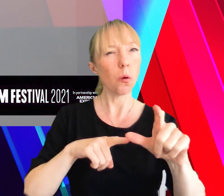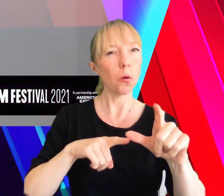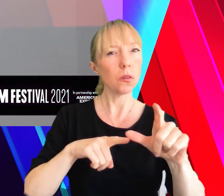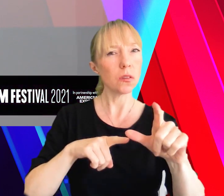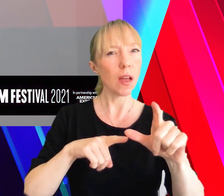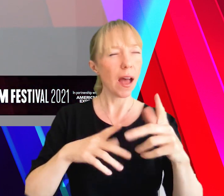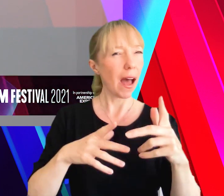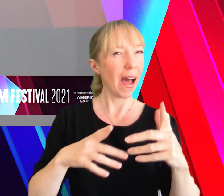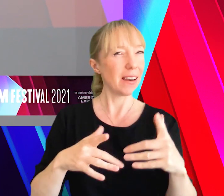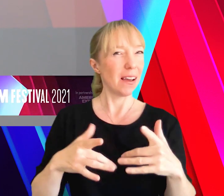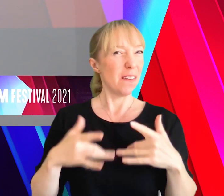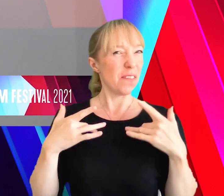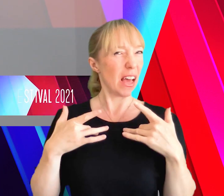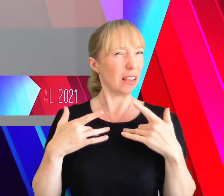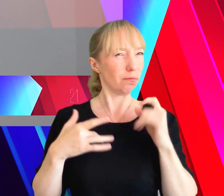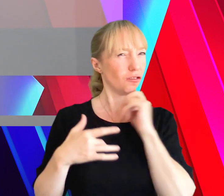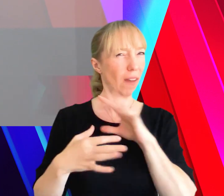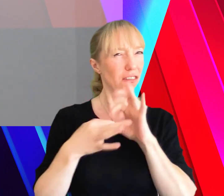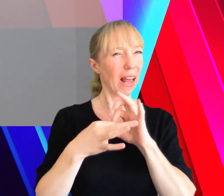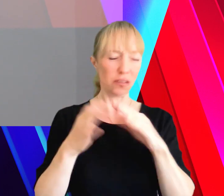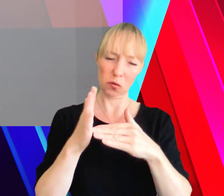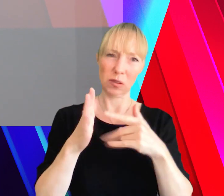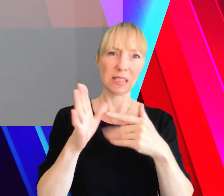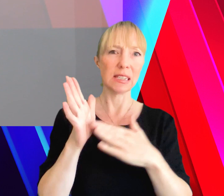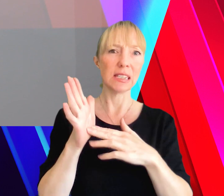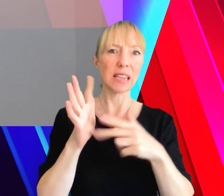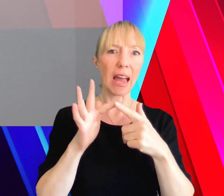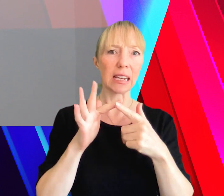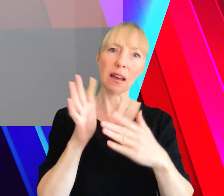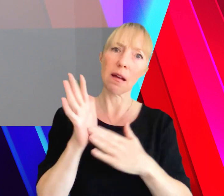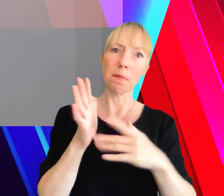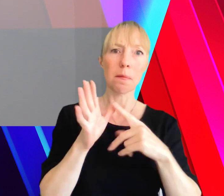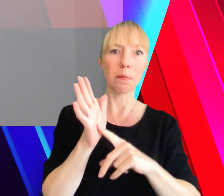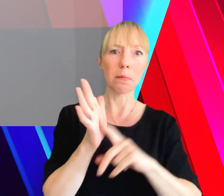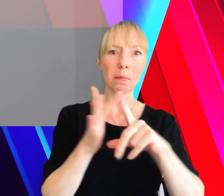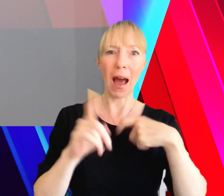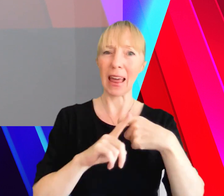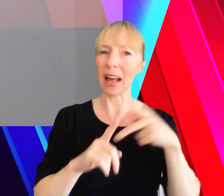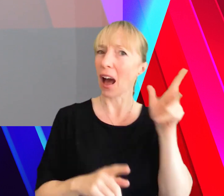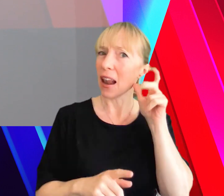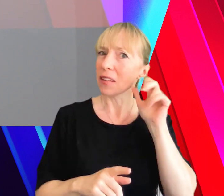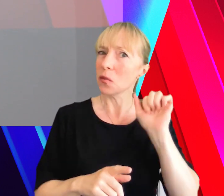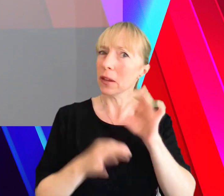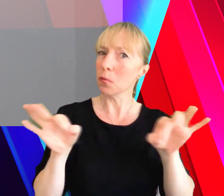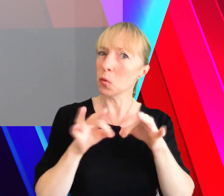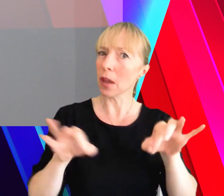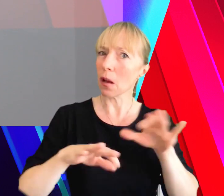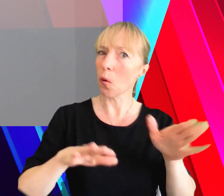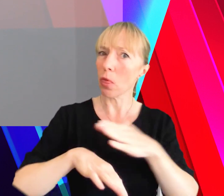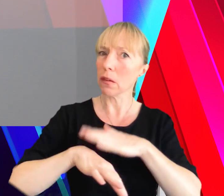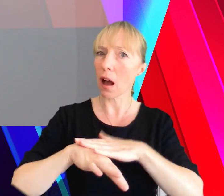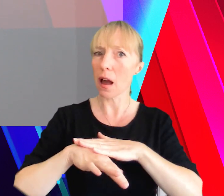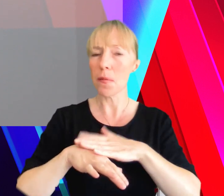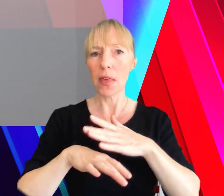for some reason I had this like strange connection to Zayn Malik. I was just listening to his music all the time, and then I realized that